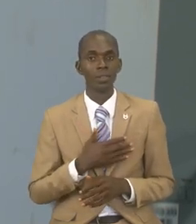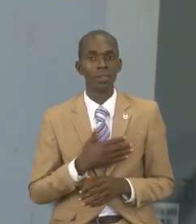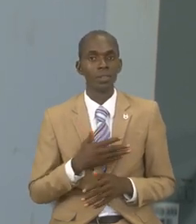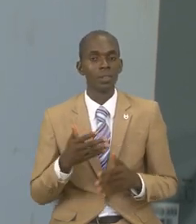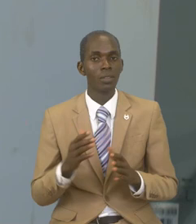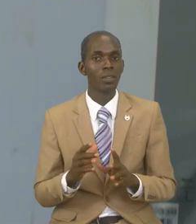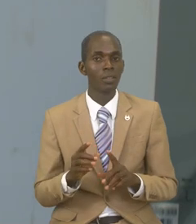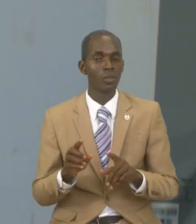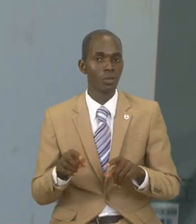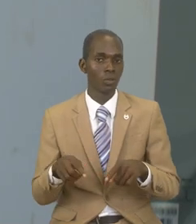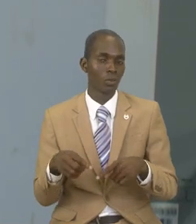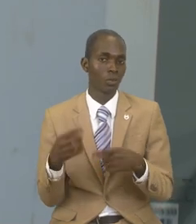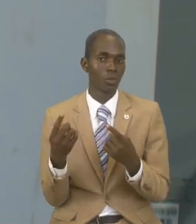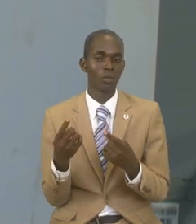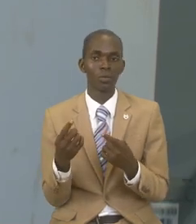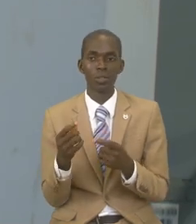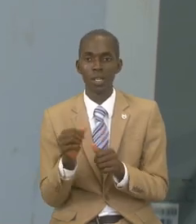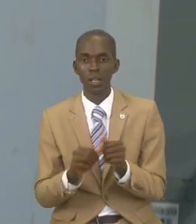Let's go around. Everybody.